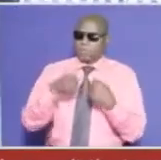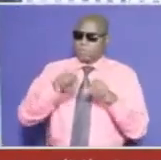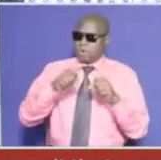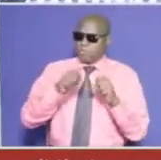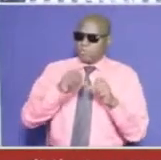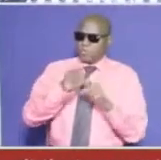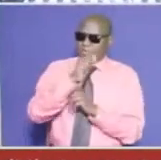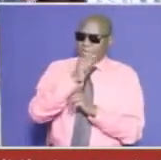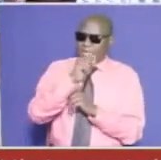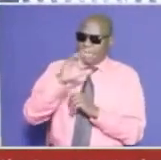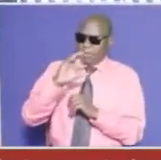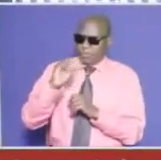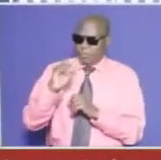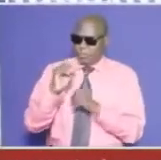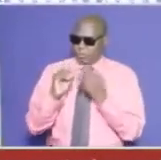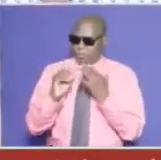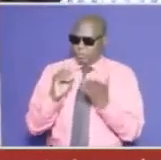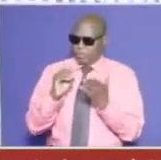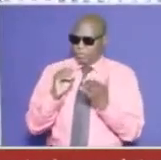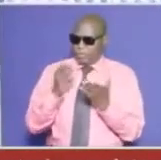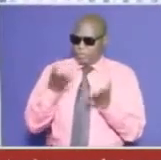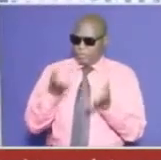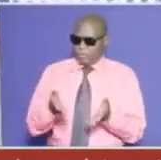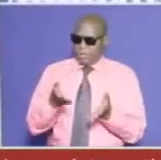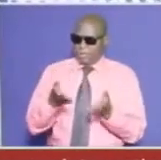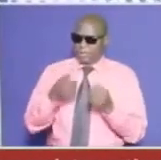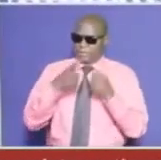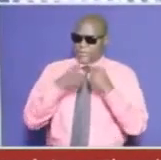Boda SACCO here in the stadium,